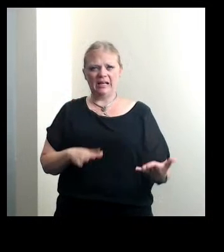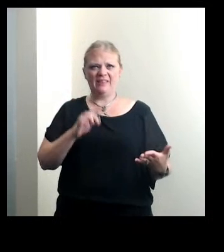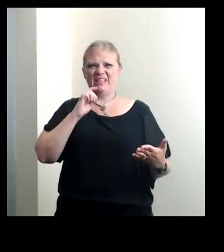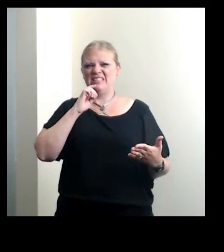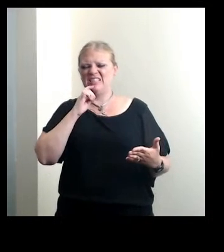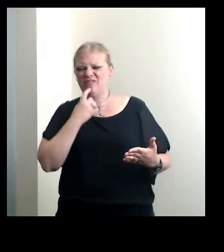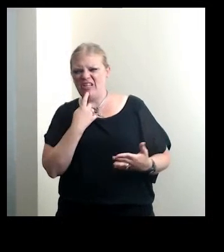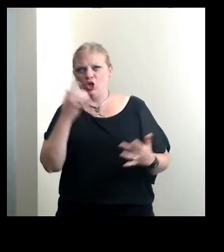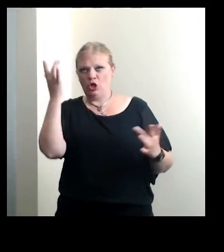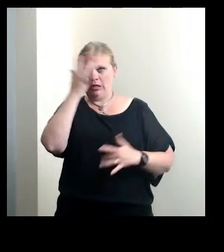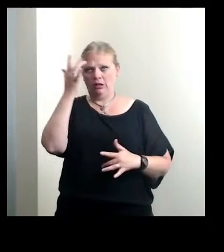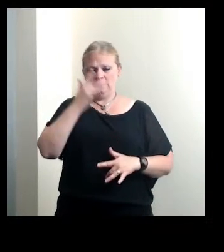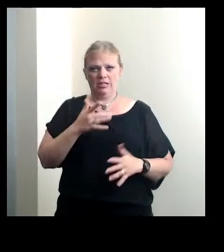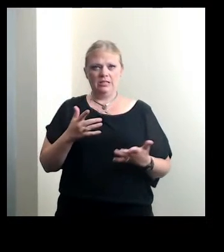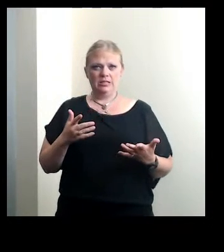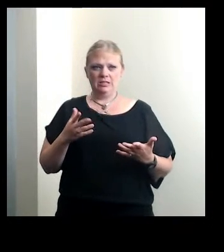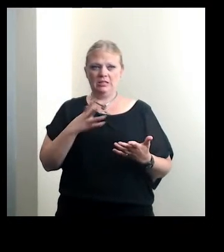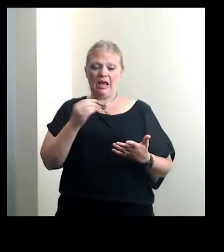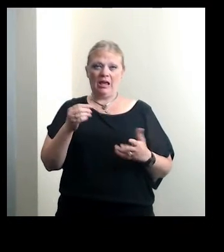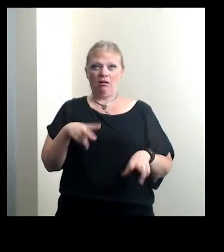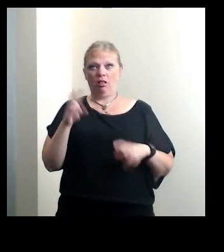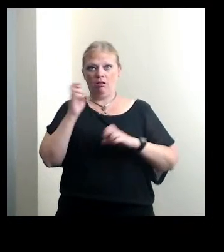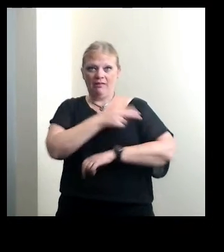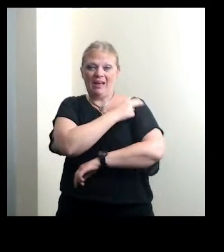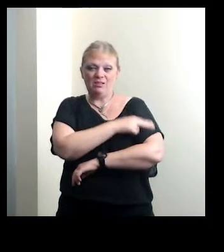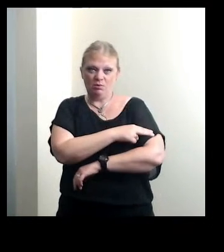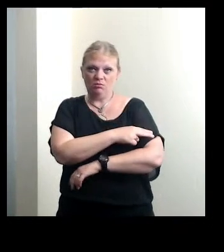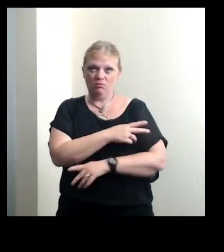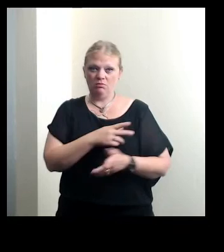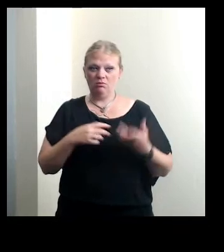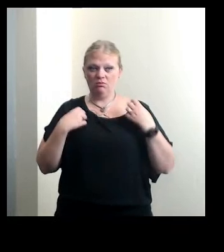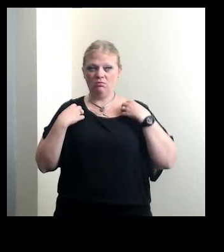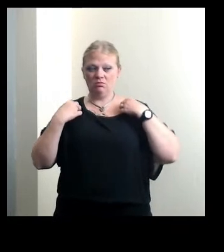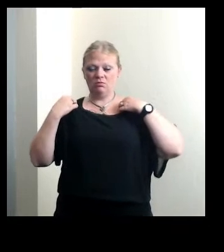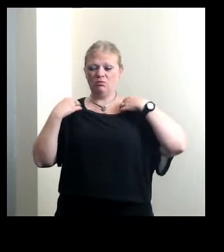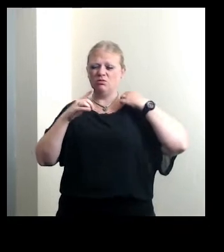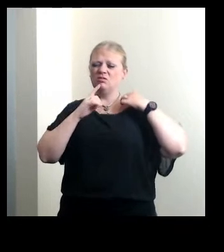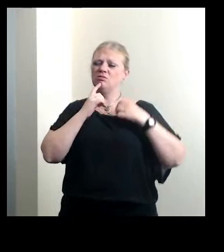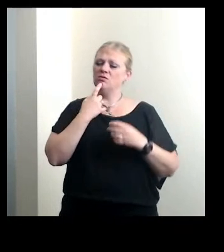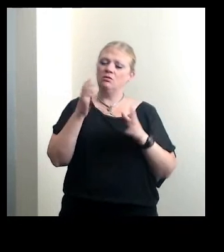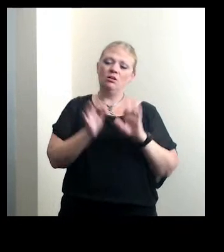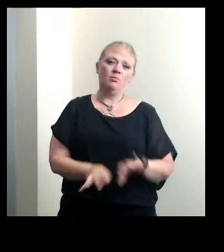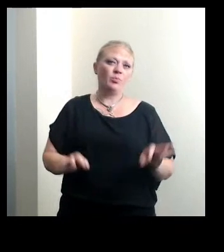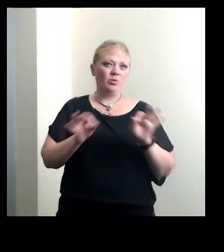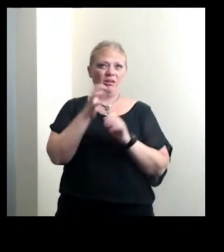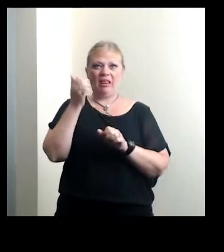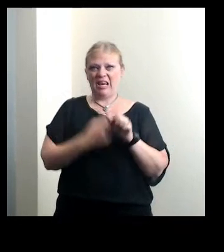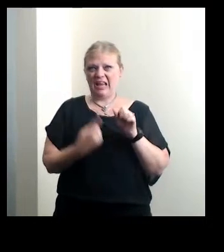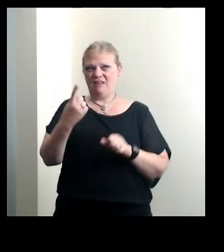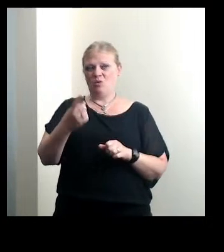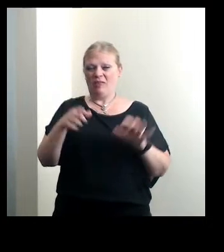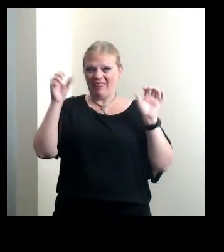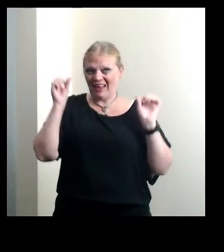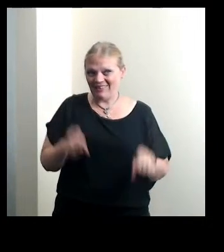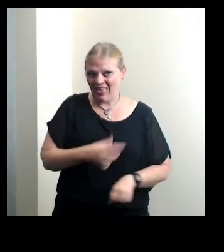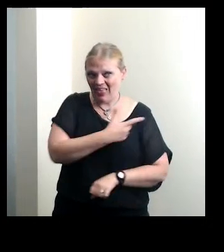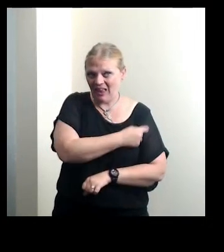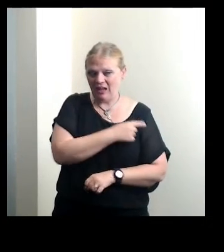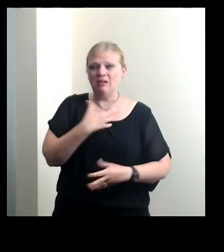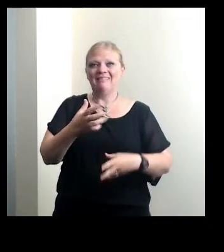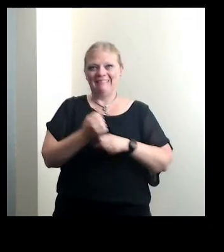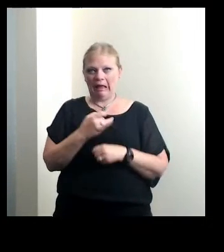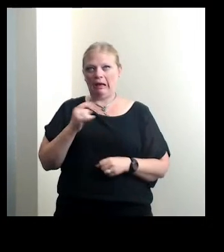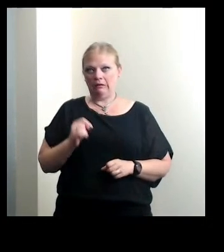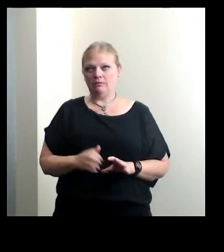and moderate illness, and hospitalizations. So it's critical that everybody who is eligible to get vaccinated